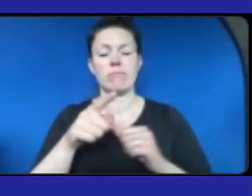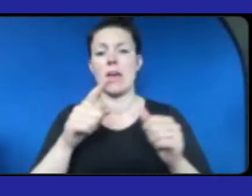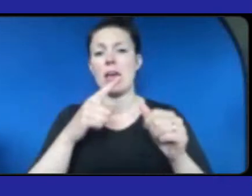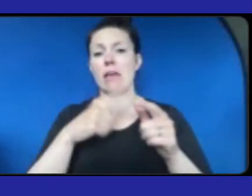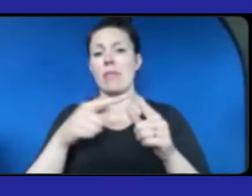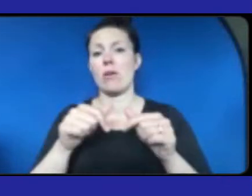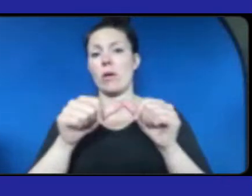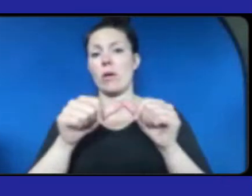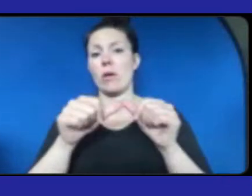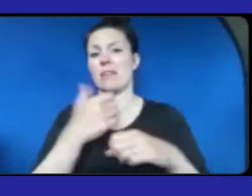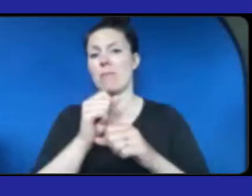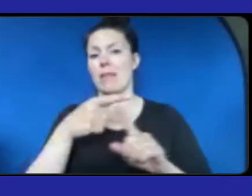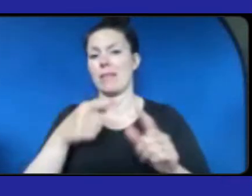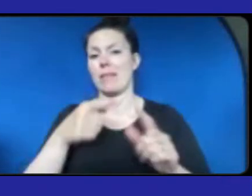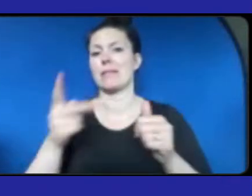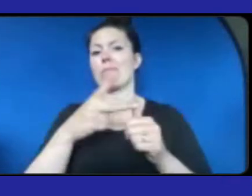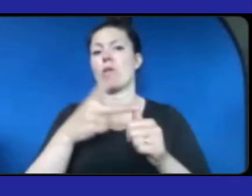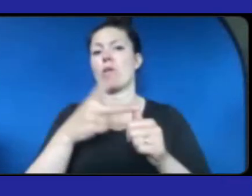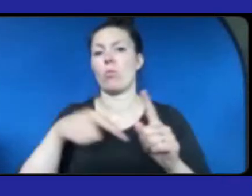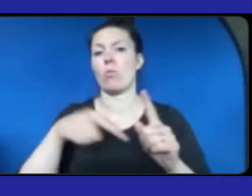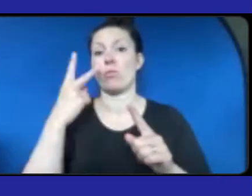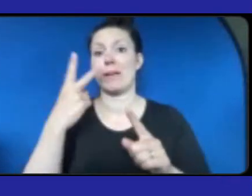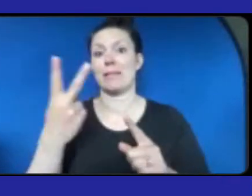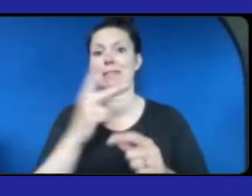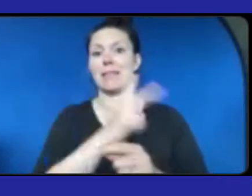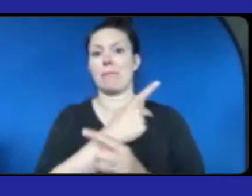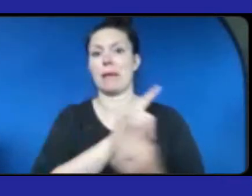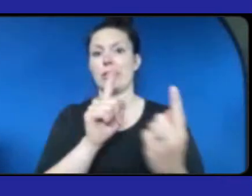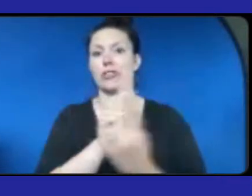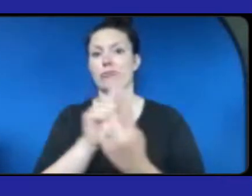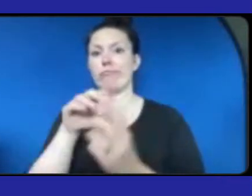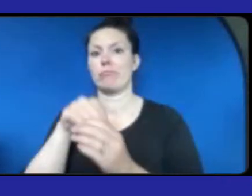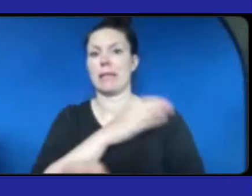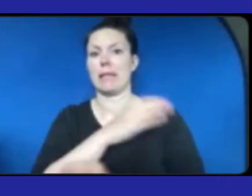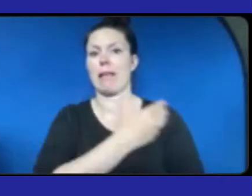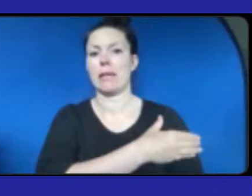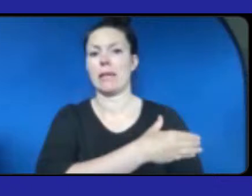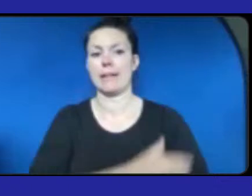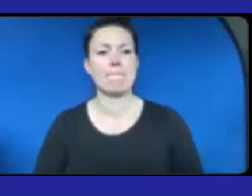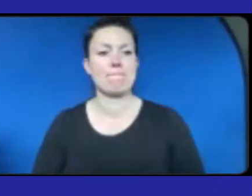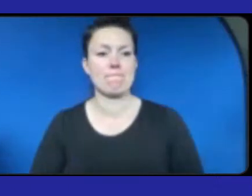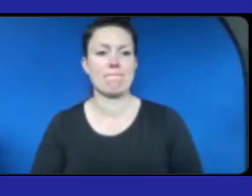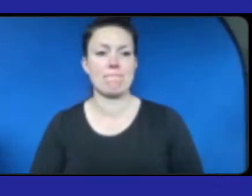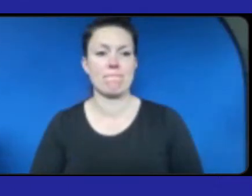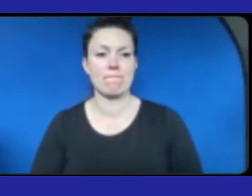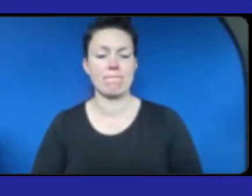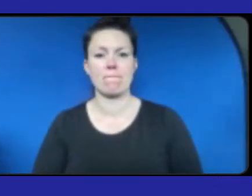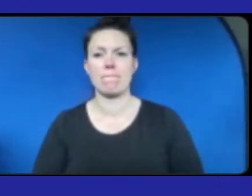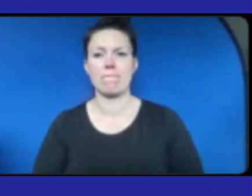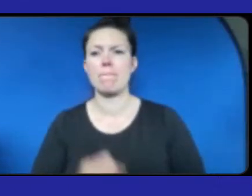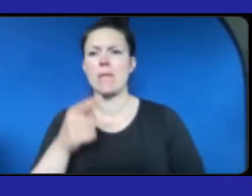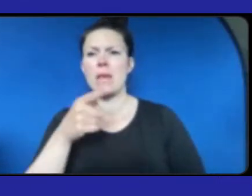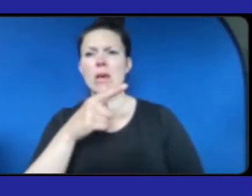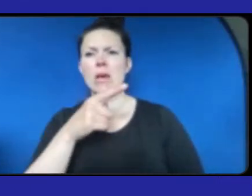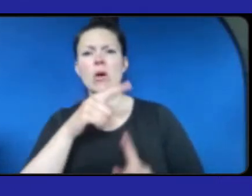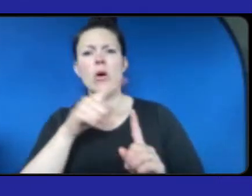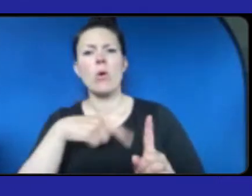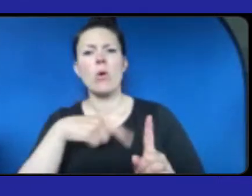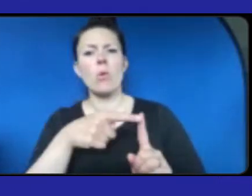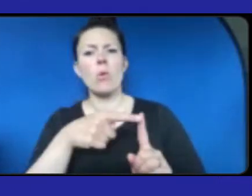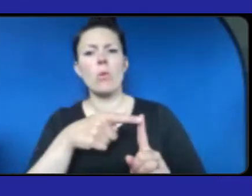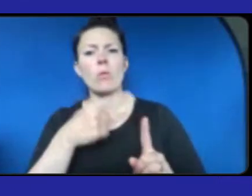a priority when we're seeing our patients in clinic. And the last slide. All right, when you say have